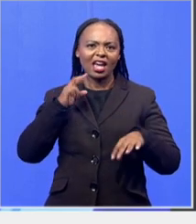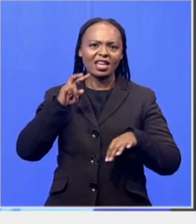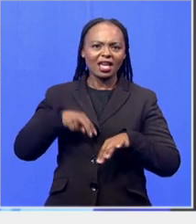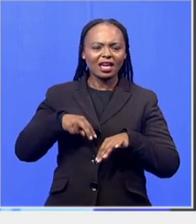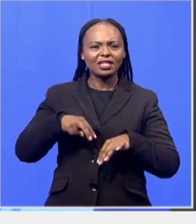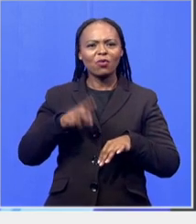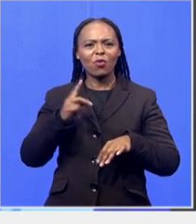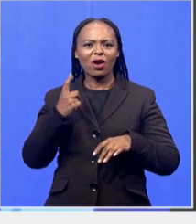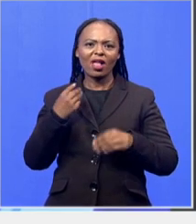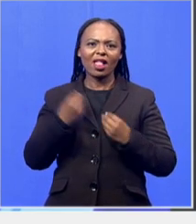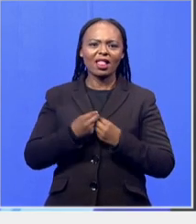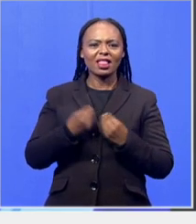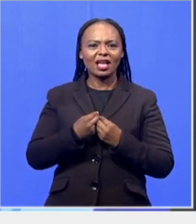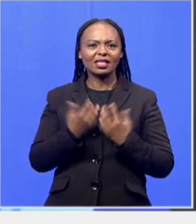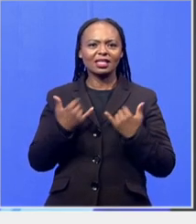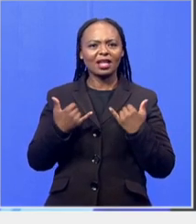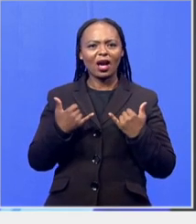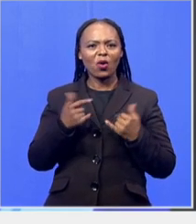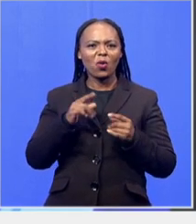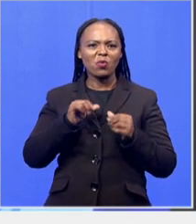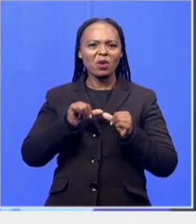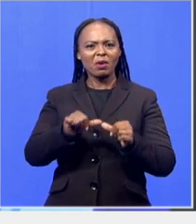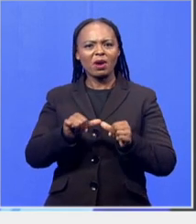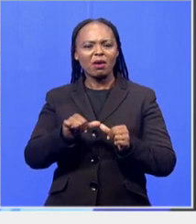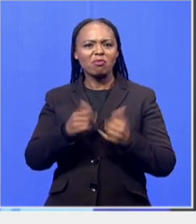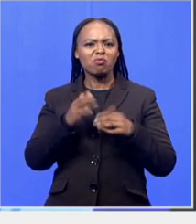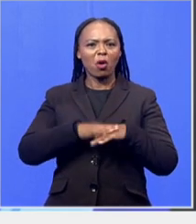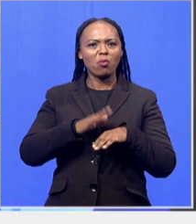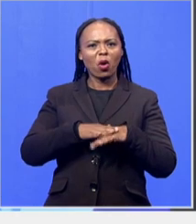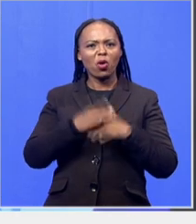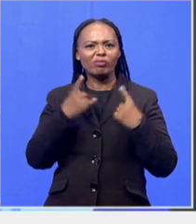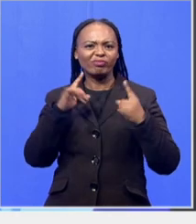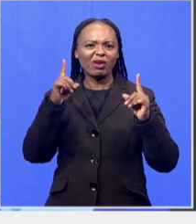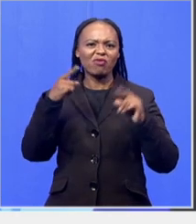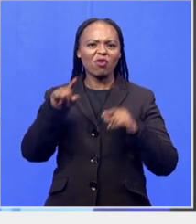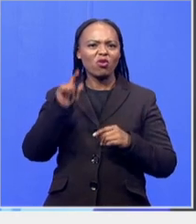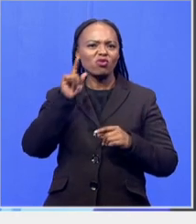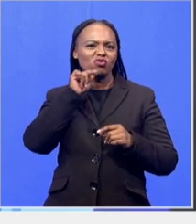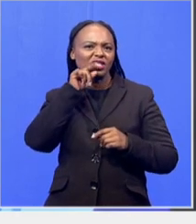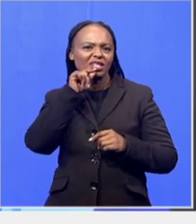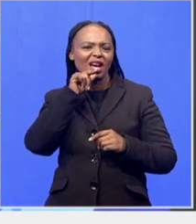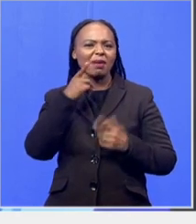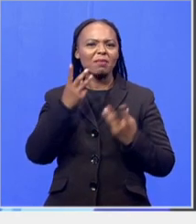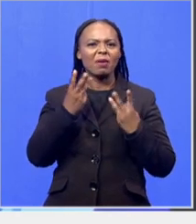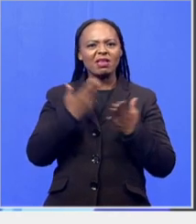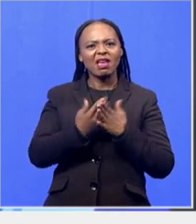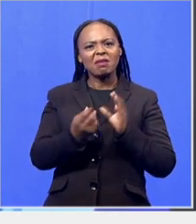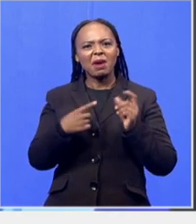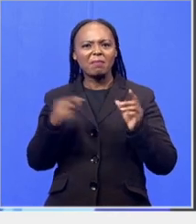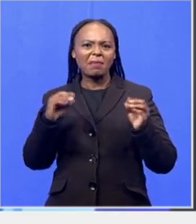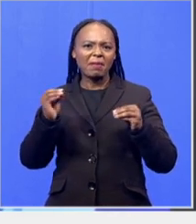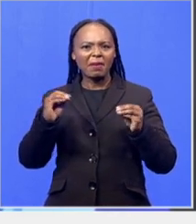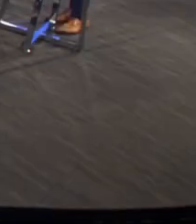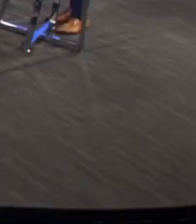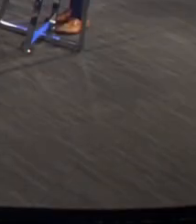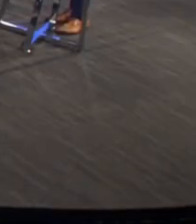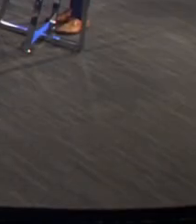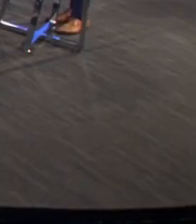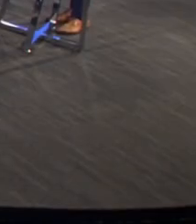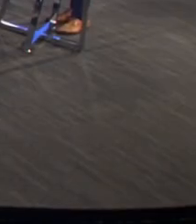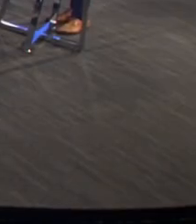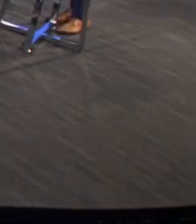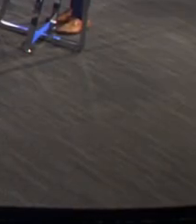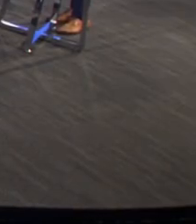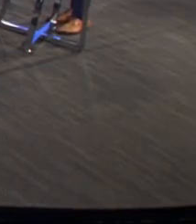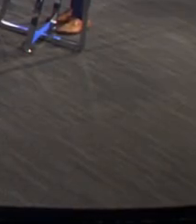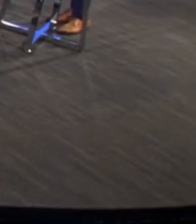key things that he mentioned was extending the Twitter, you know, giving opportunity for people to be able to edit those tweets in between. And I remember one of the big things for